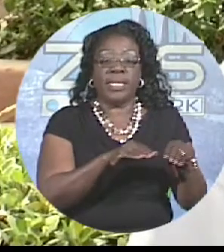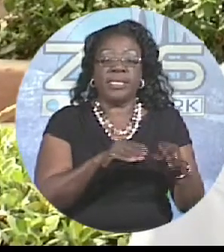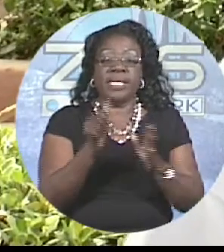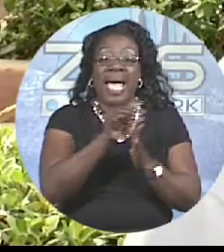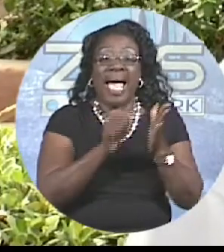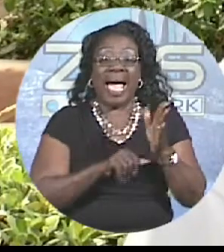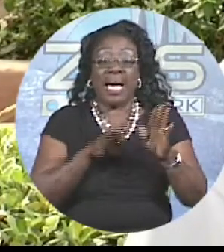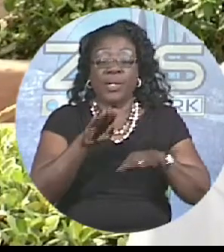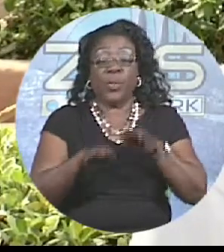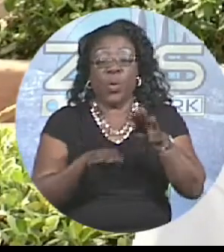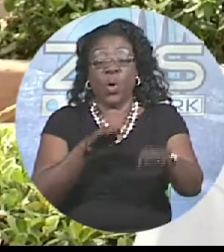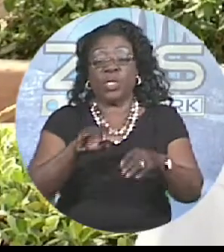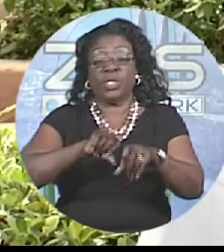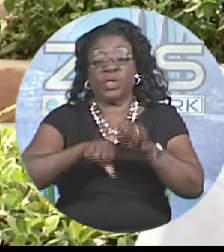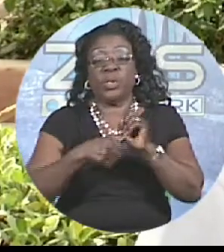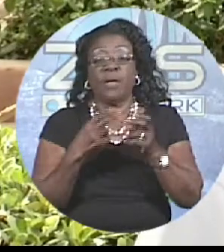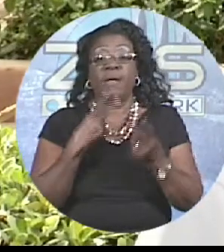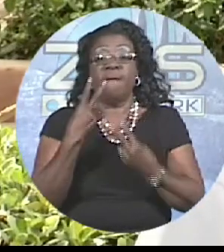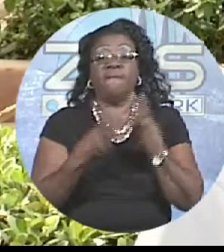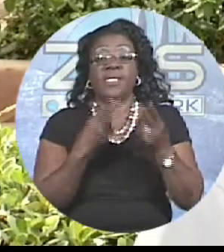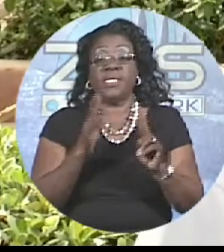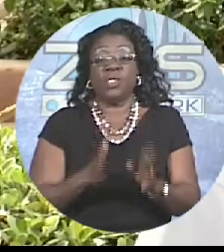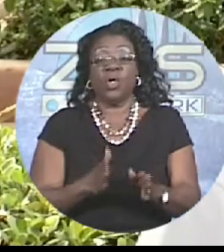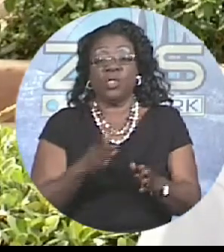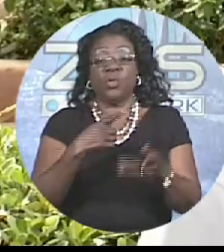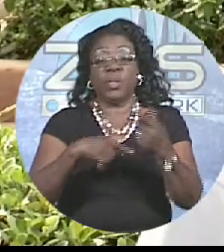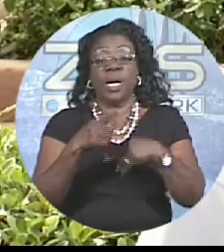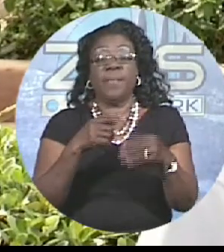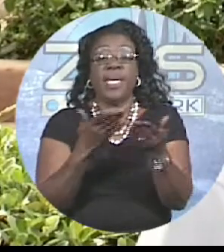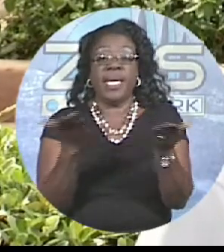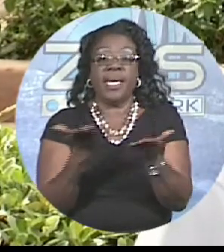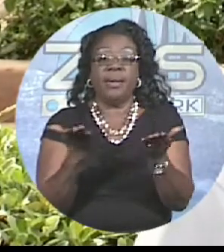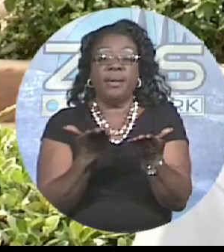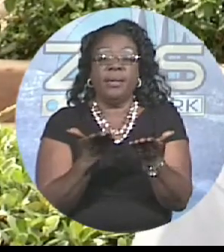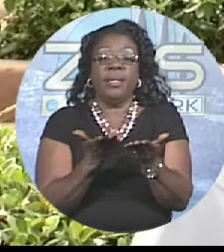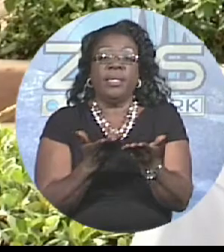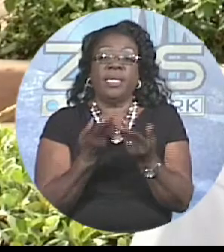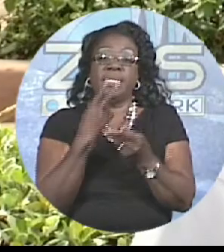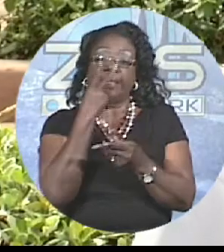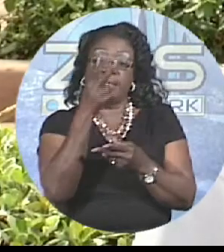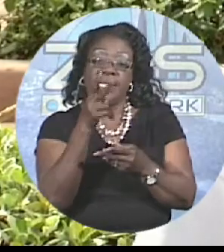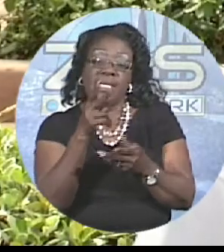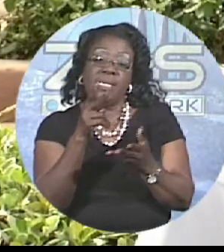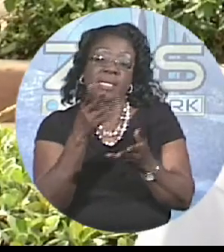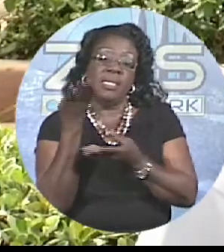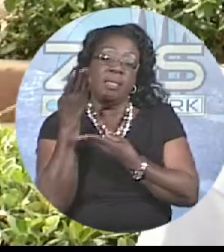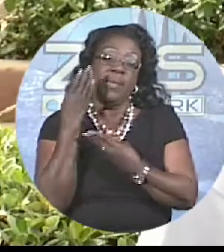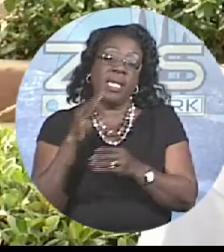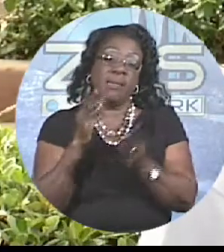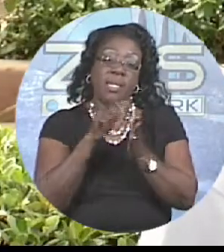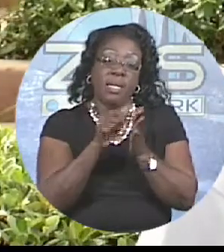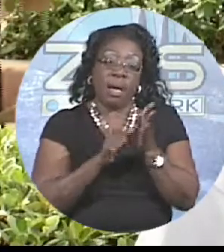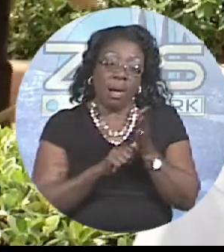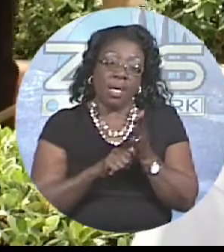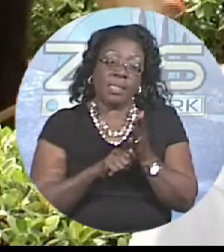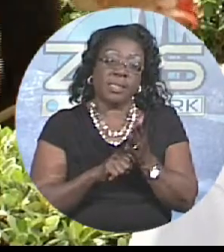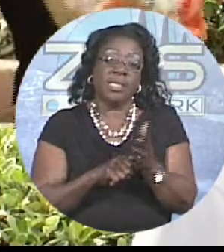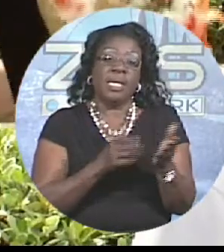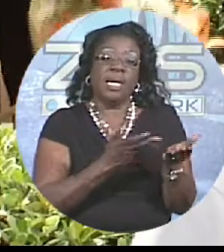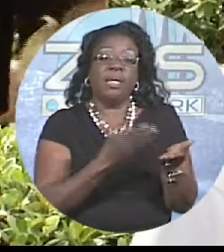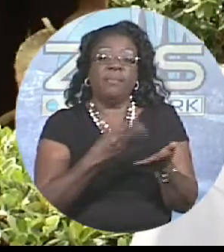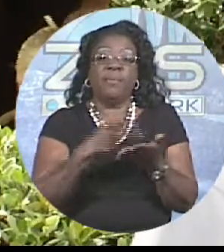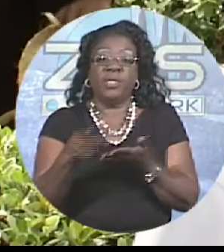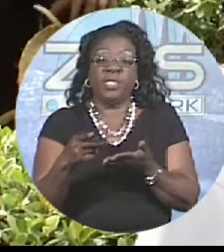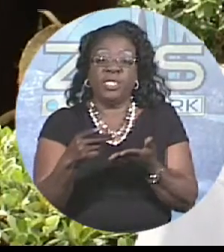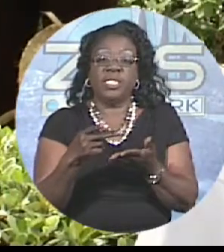so that visitors who come here, visitors who come to the Bahamas for the first time or many other times,